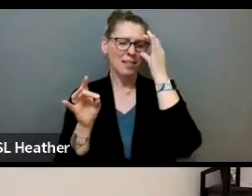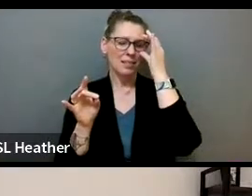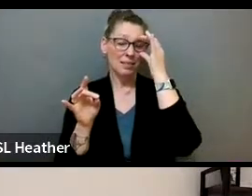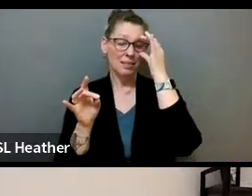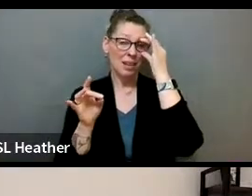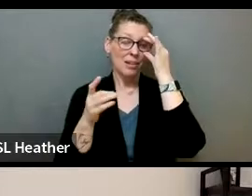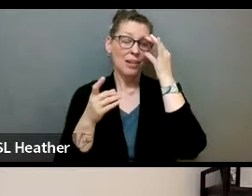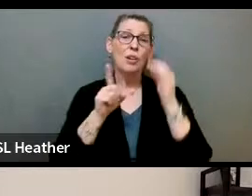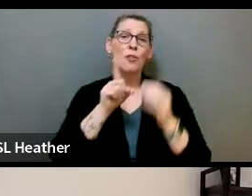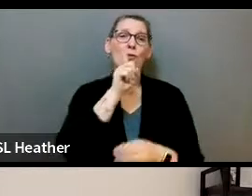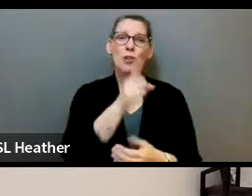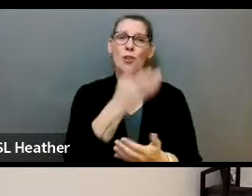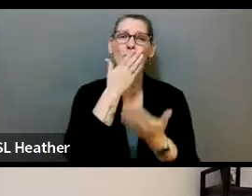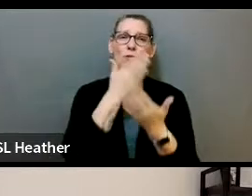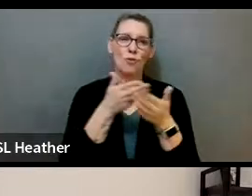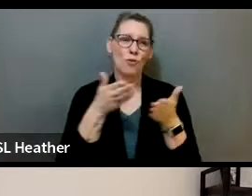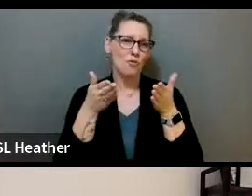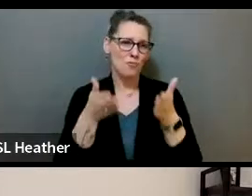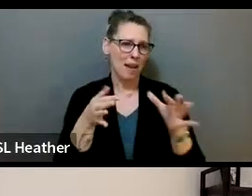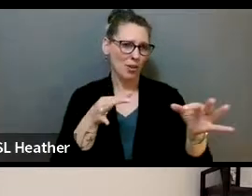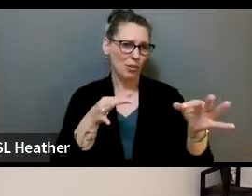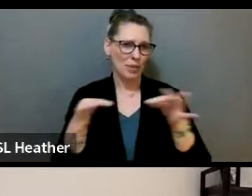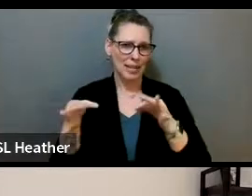good way to explain it to